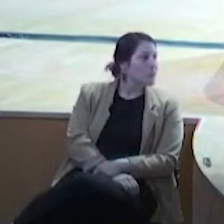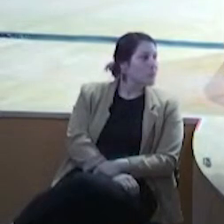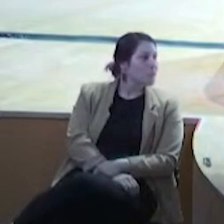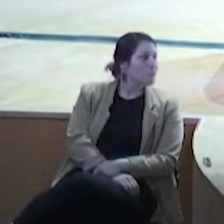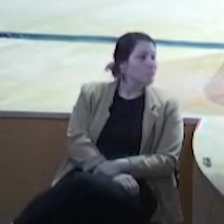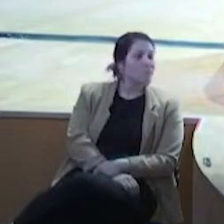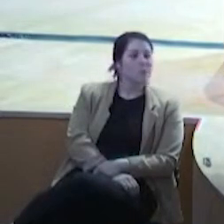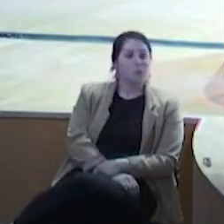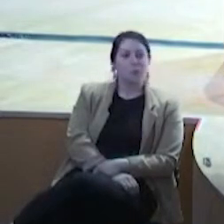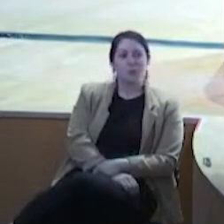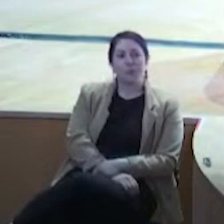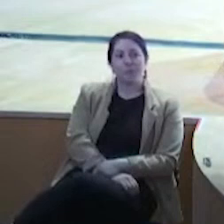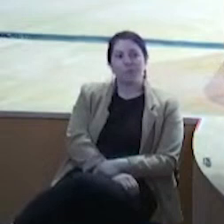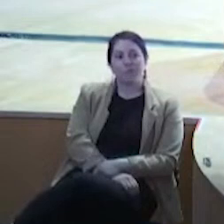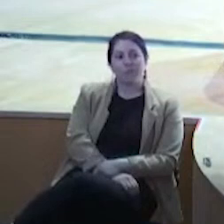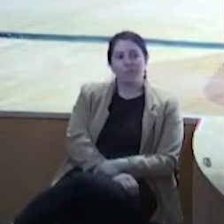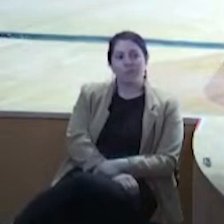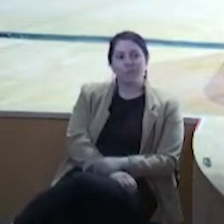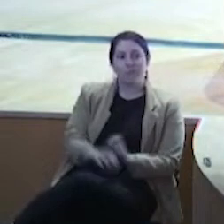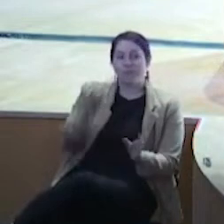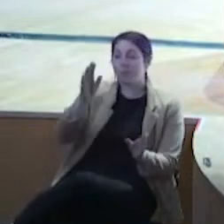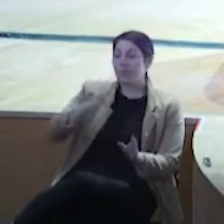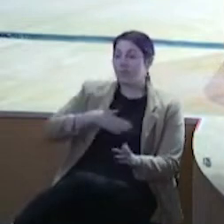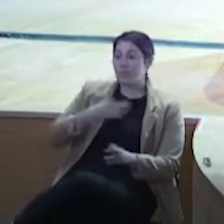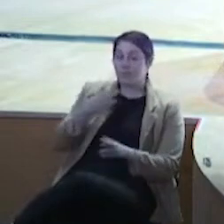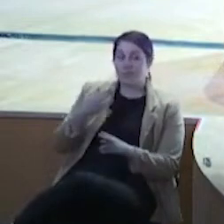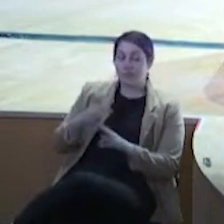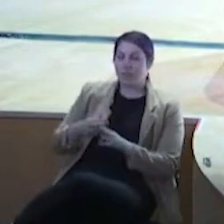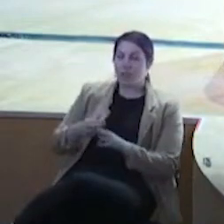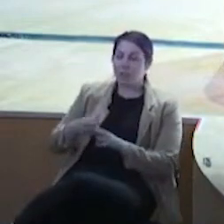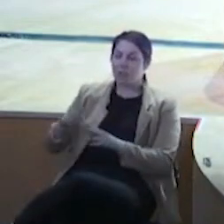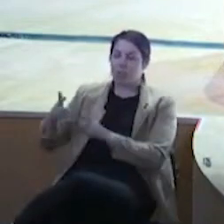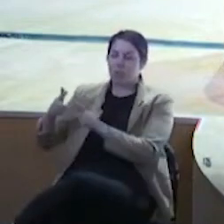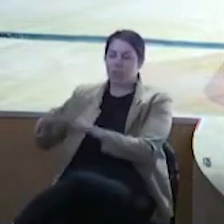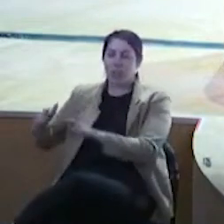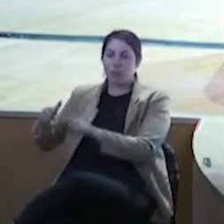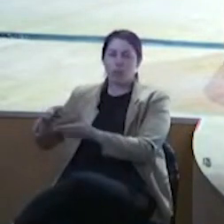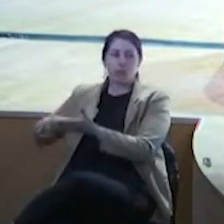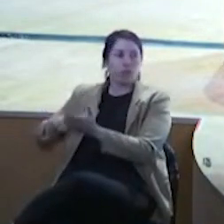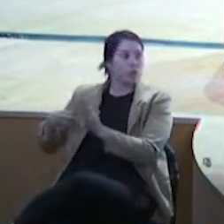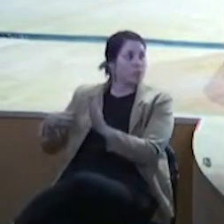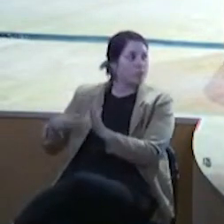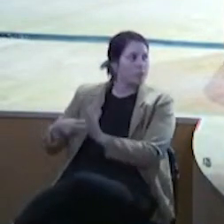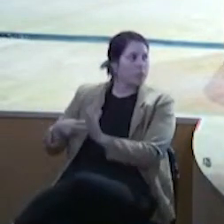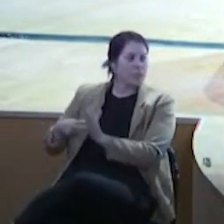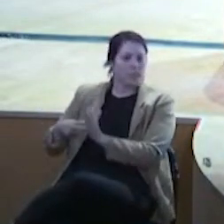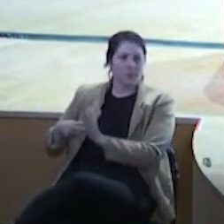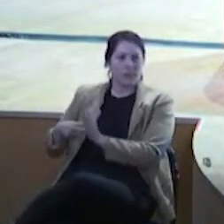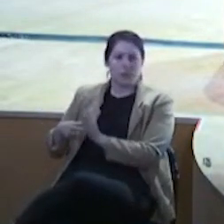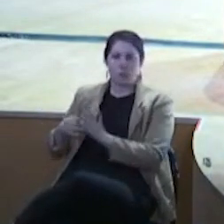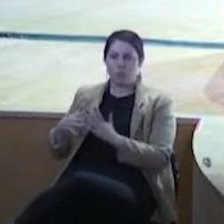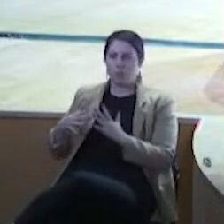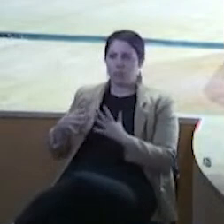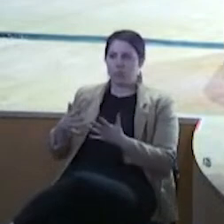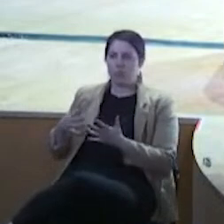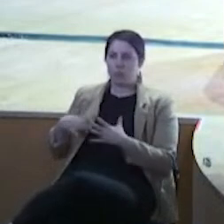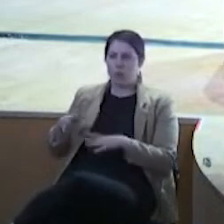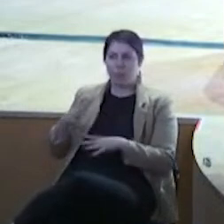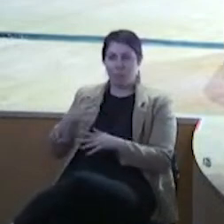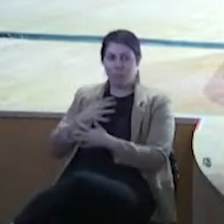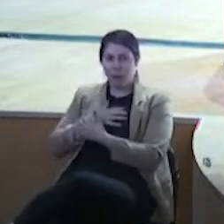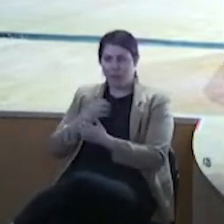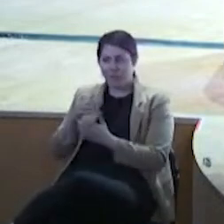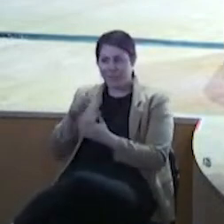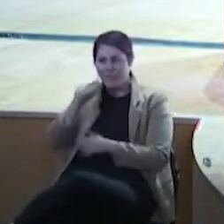My traditional name is Alagamith, means she who wears deer skin and house. My English name